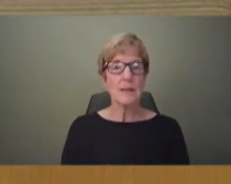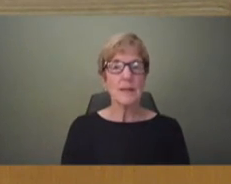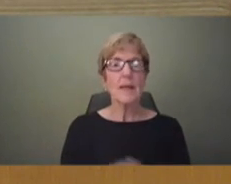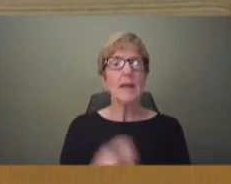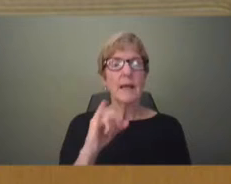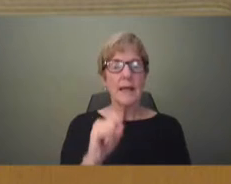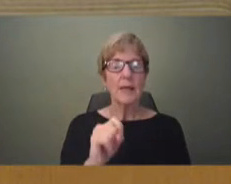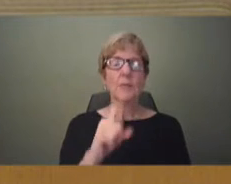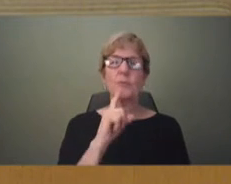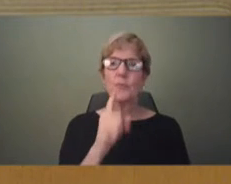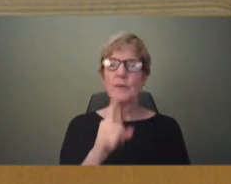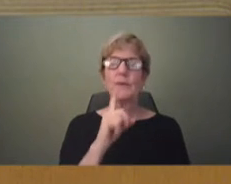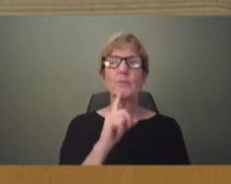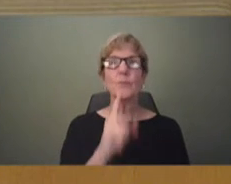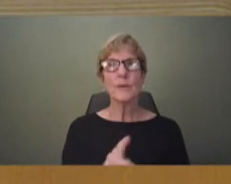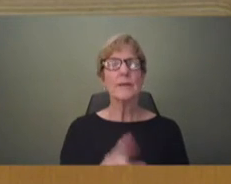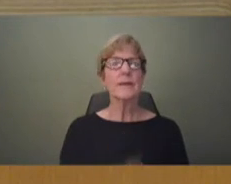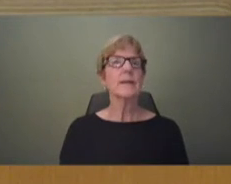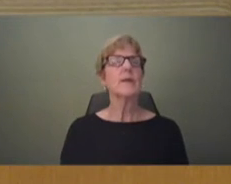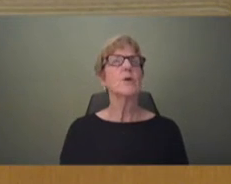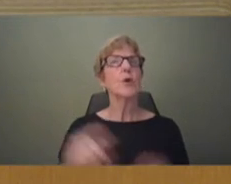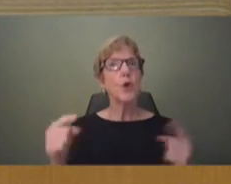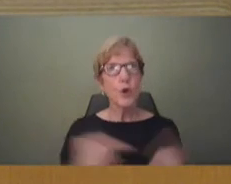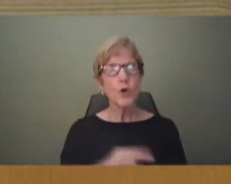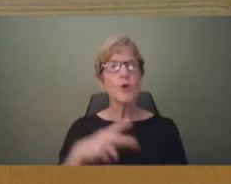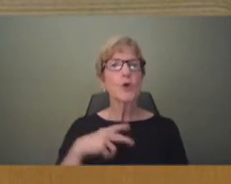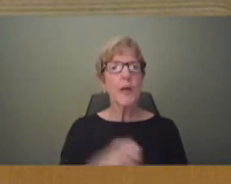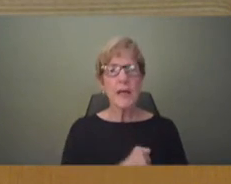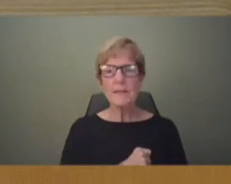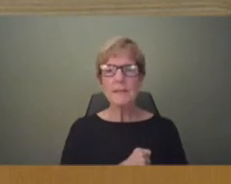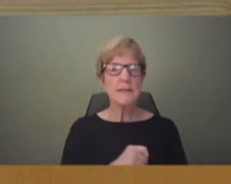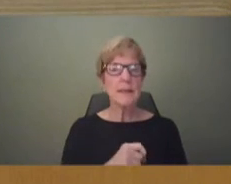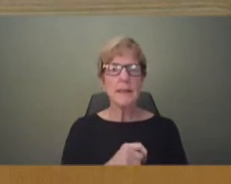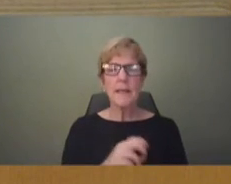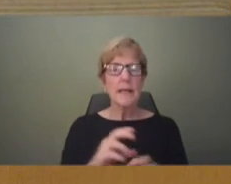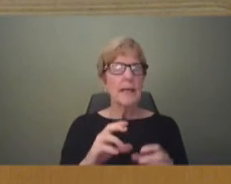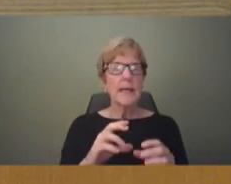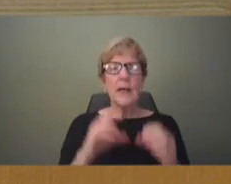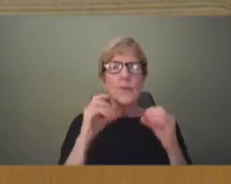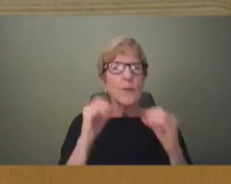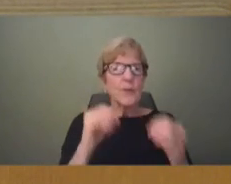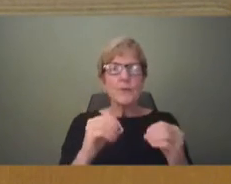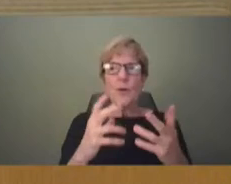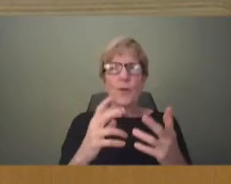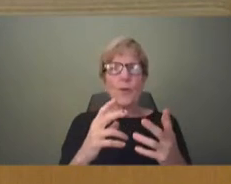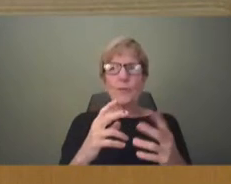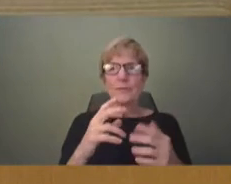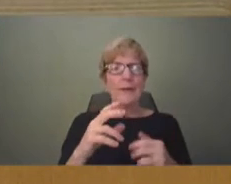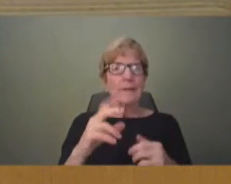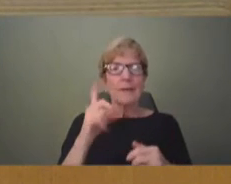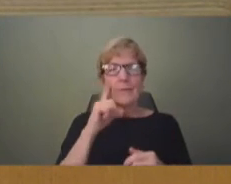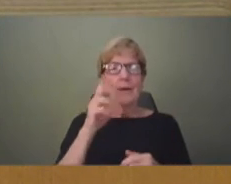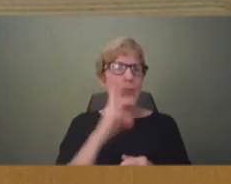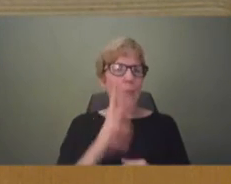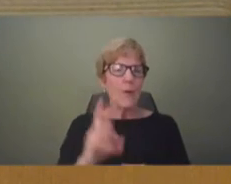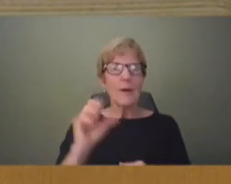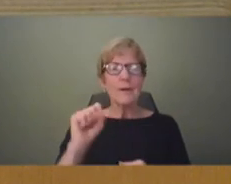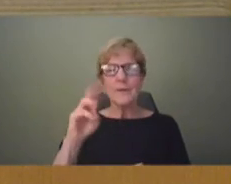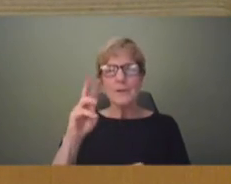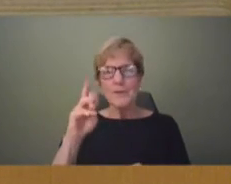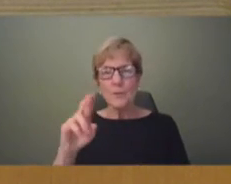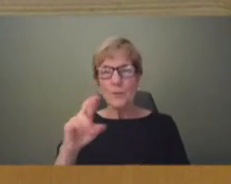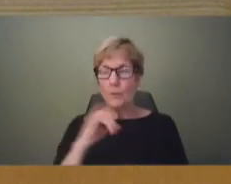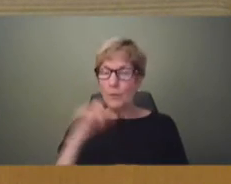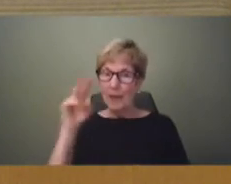really really physically hurt us the road there's no infrastructure to support it um when I look at it it's